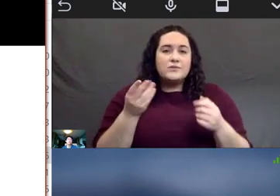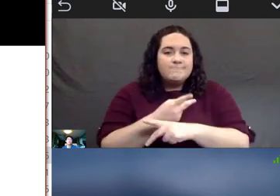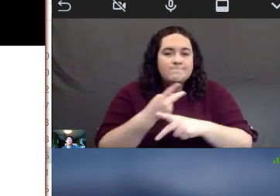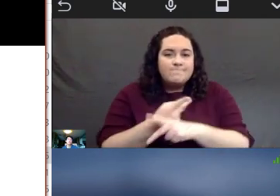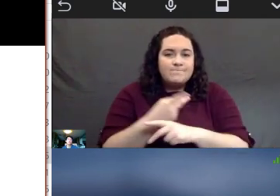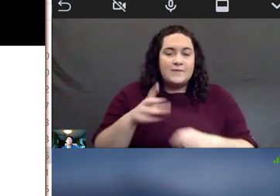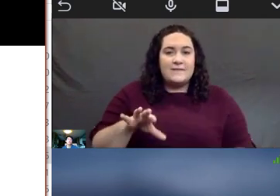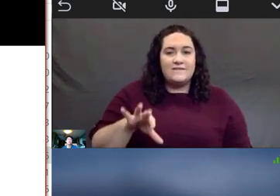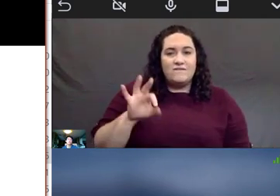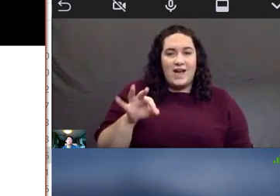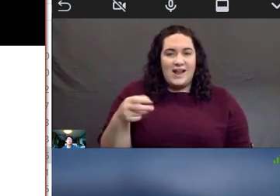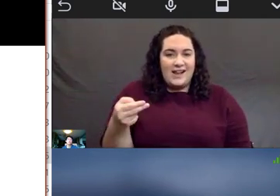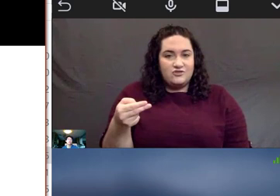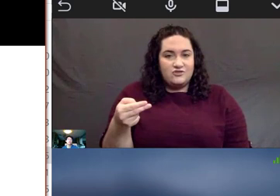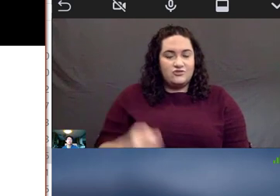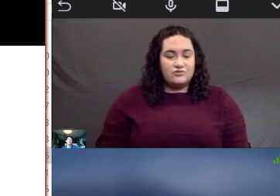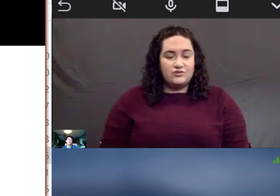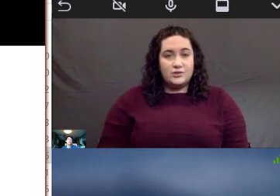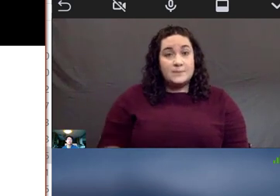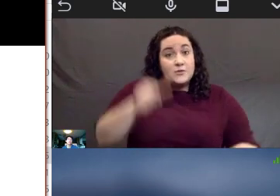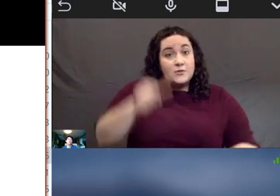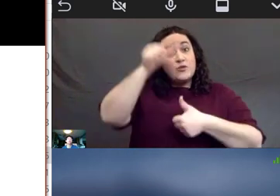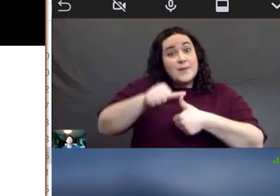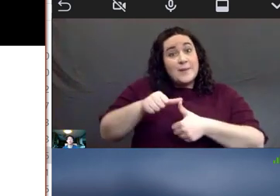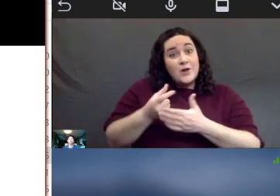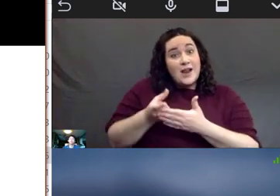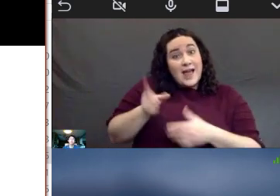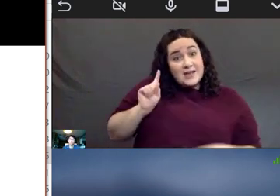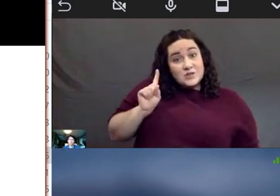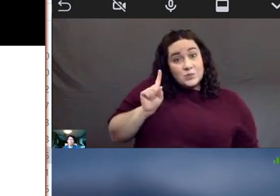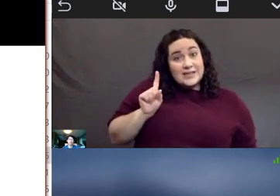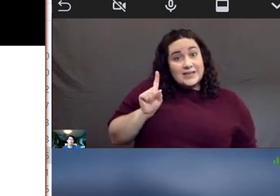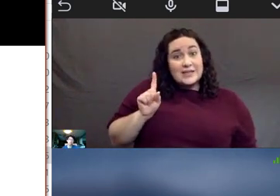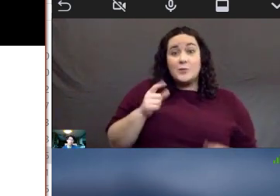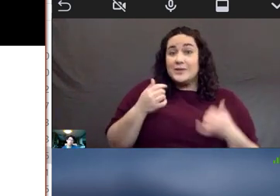ended up solving for the Reynolds number after finding H.